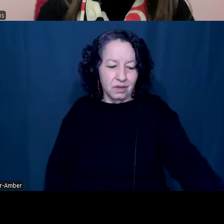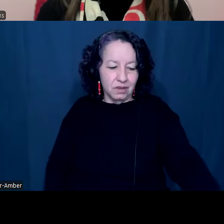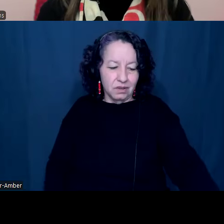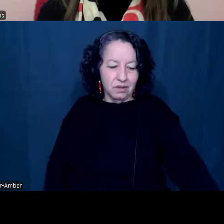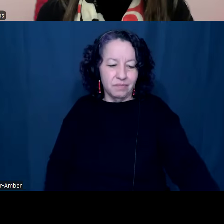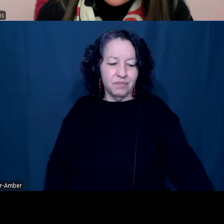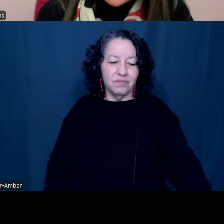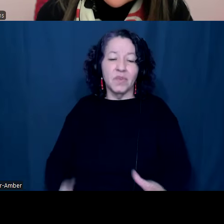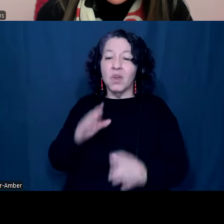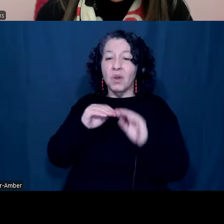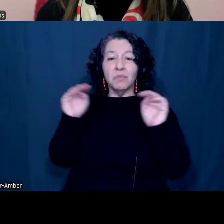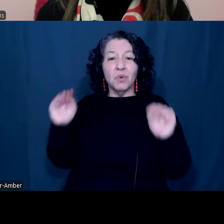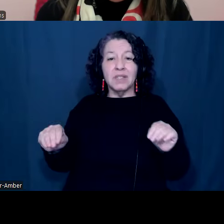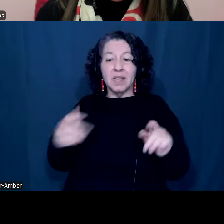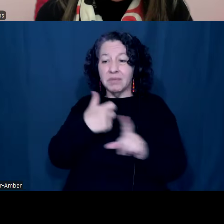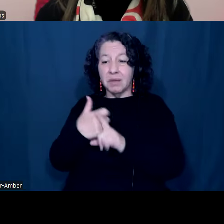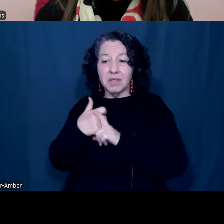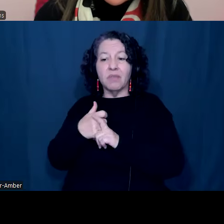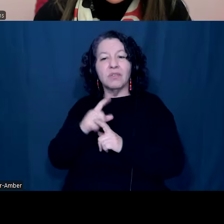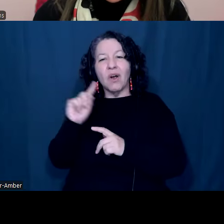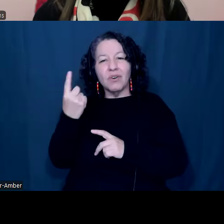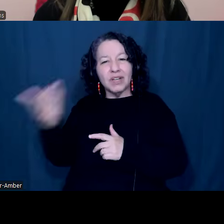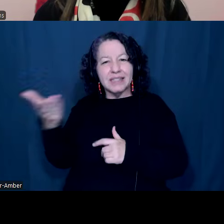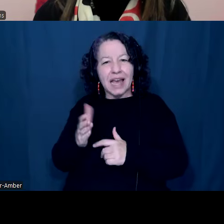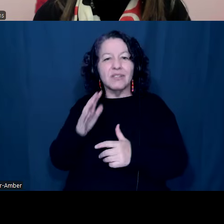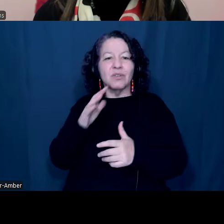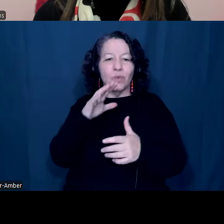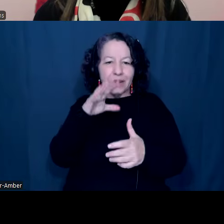Museums are guests in this process.